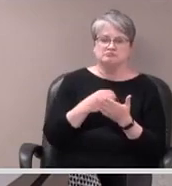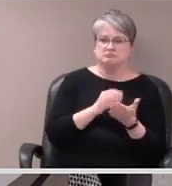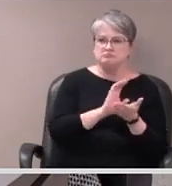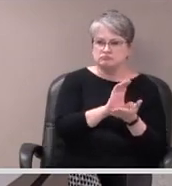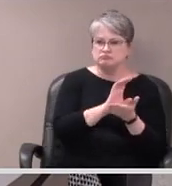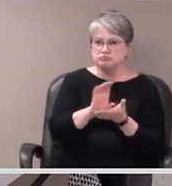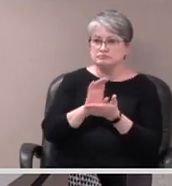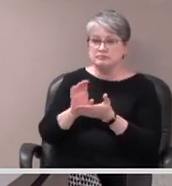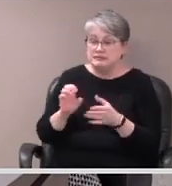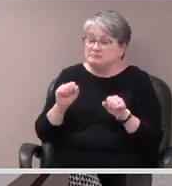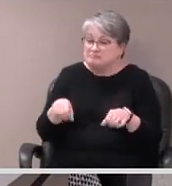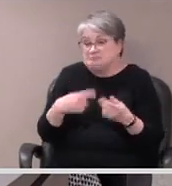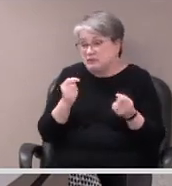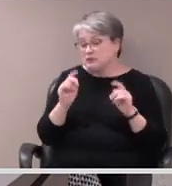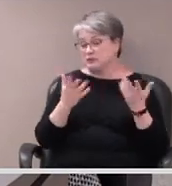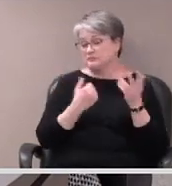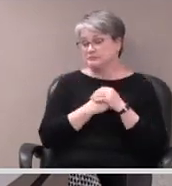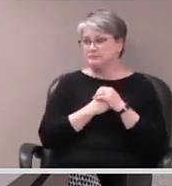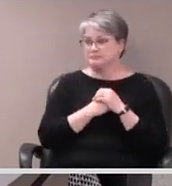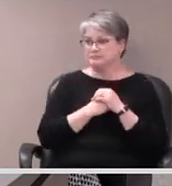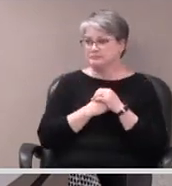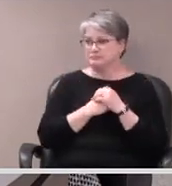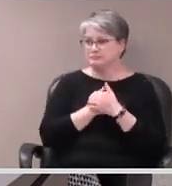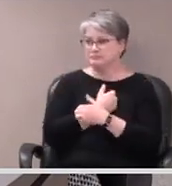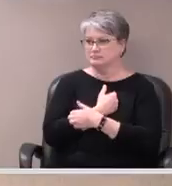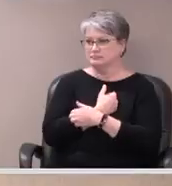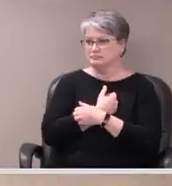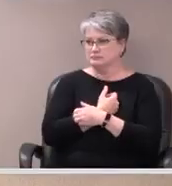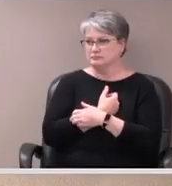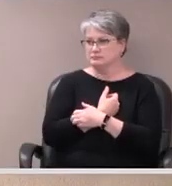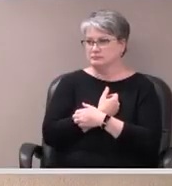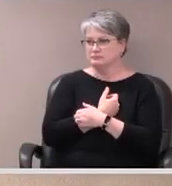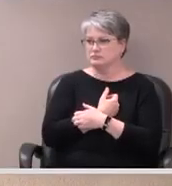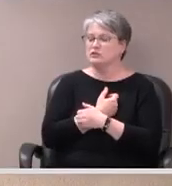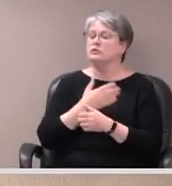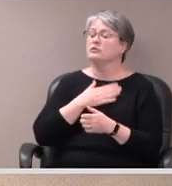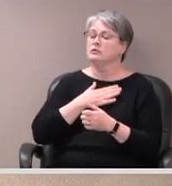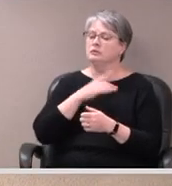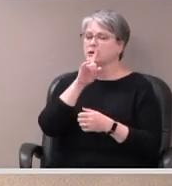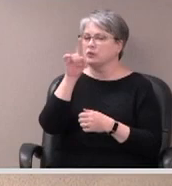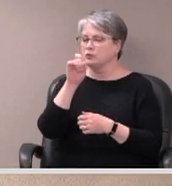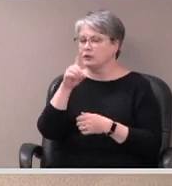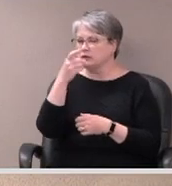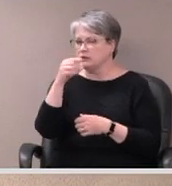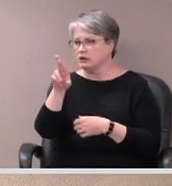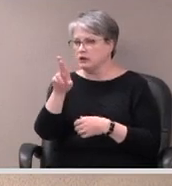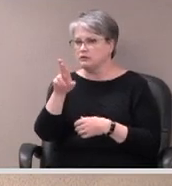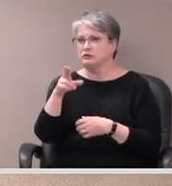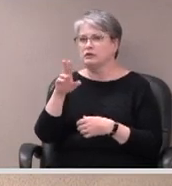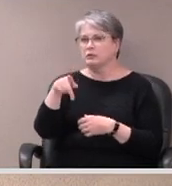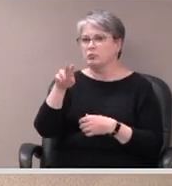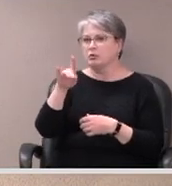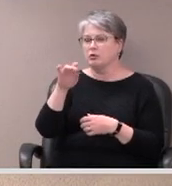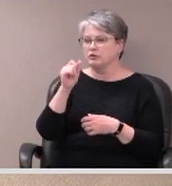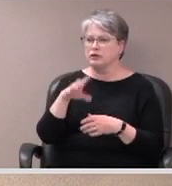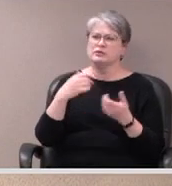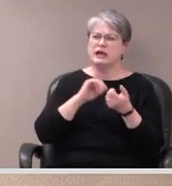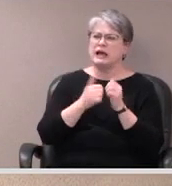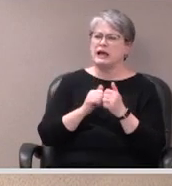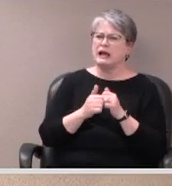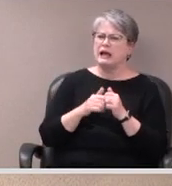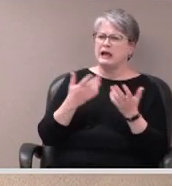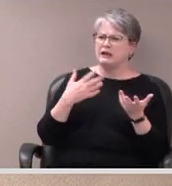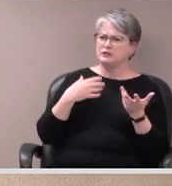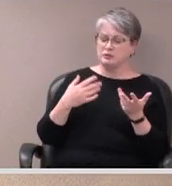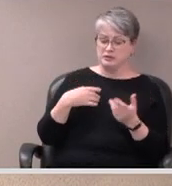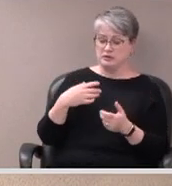I can give it a shot. So my question for Dr. Polio is, how do we deal with what we are going to be asked to do